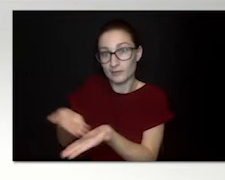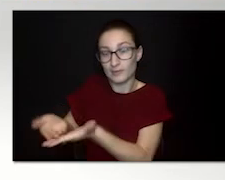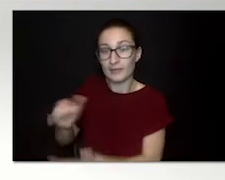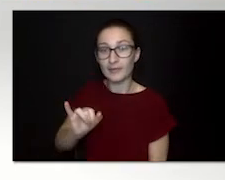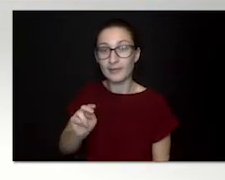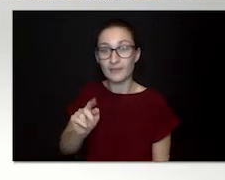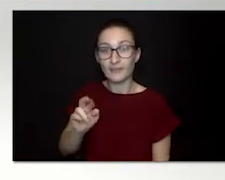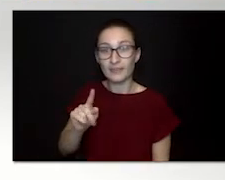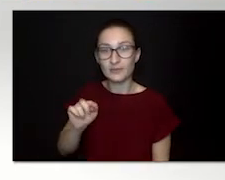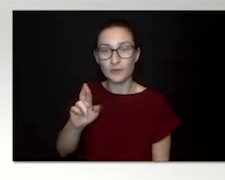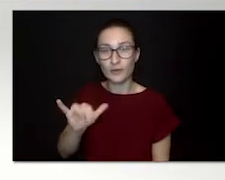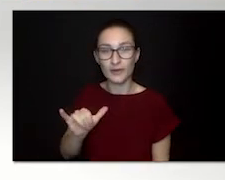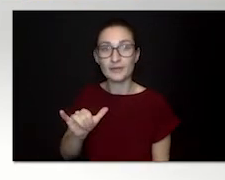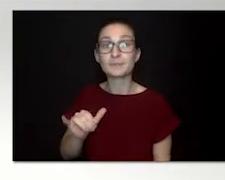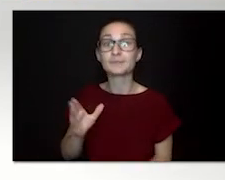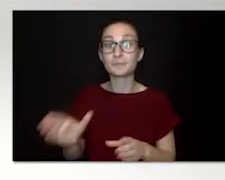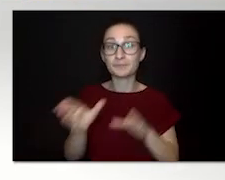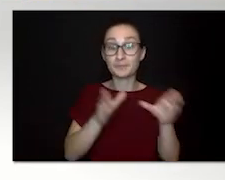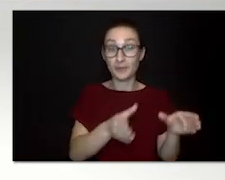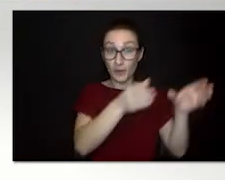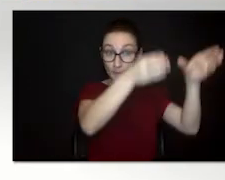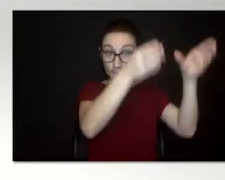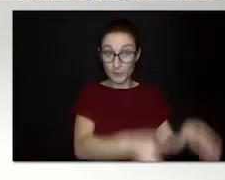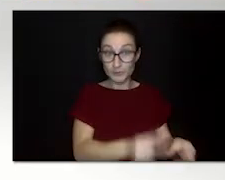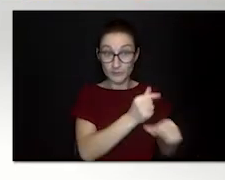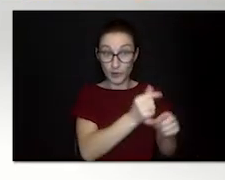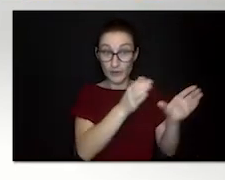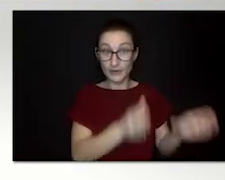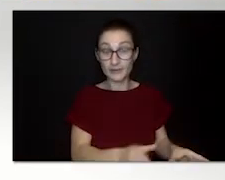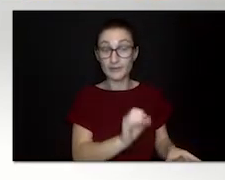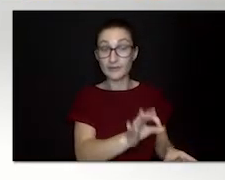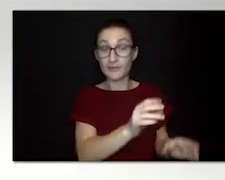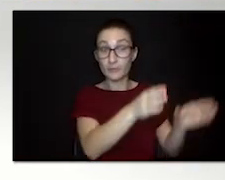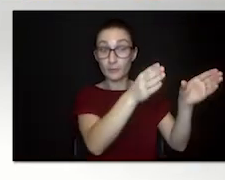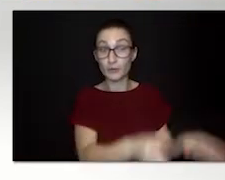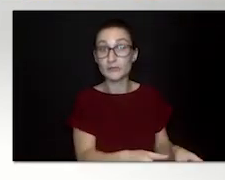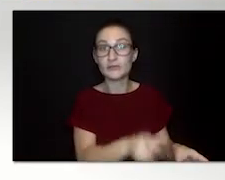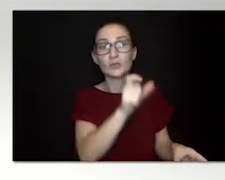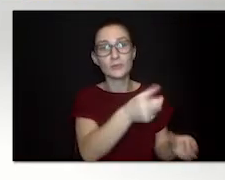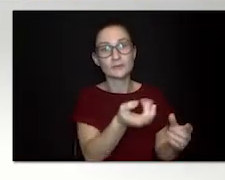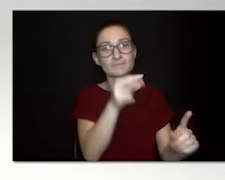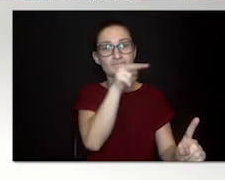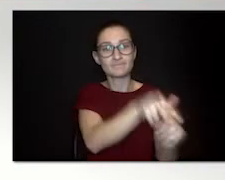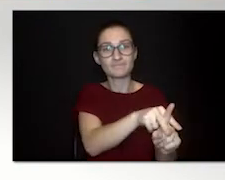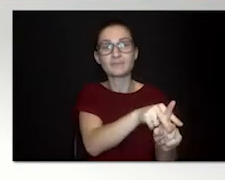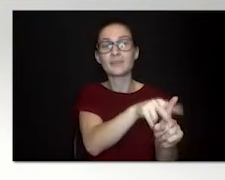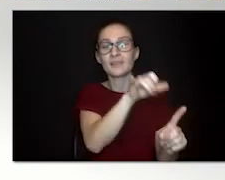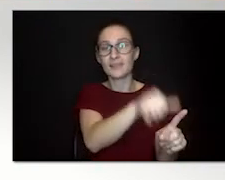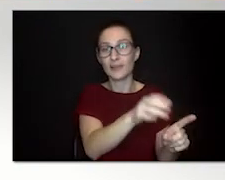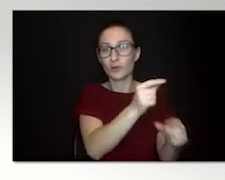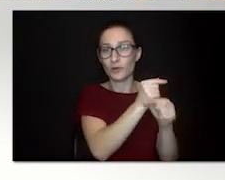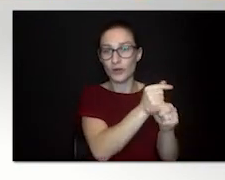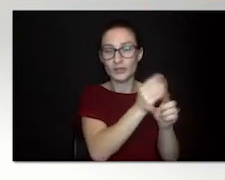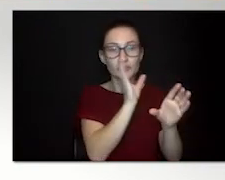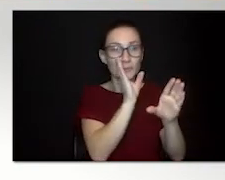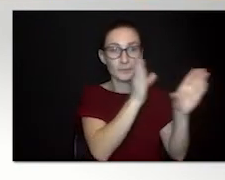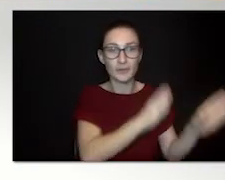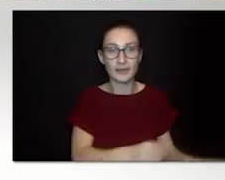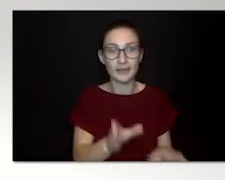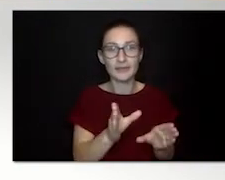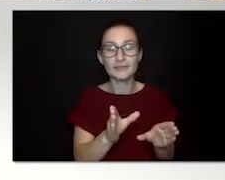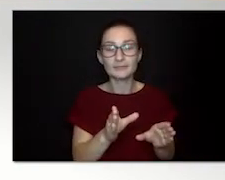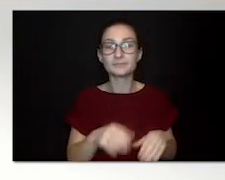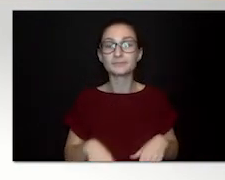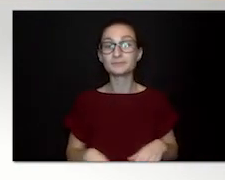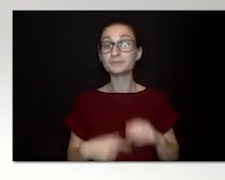initial guardianship plan. So the initial guardianship plan is going to include stuff such as the medical, mental, personal care,